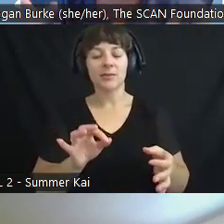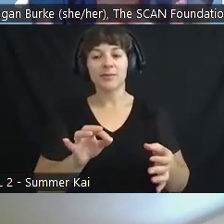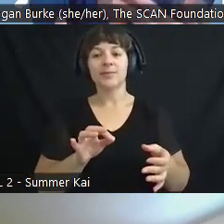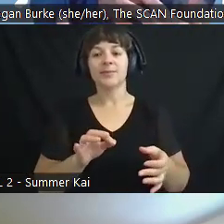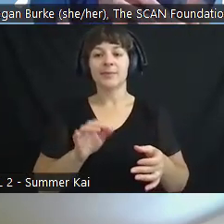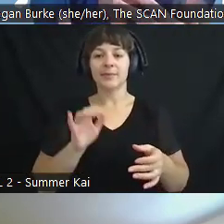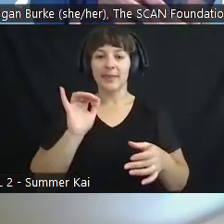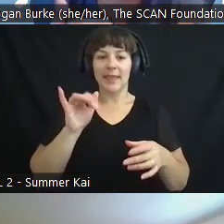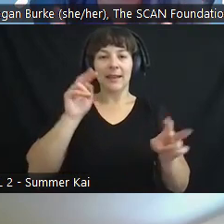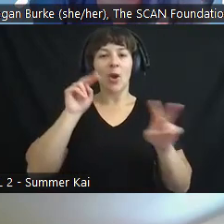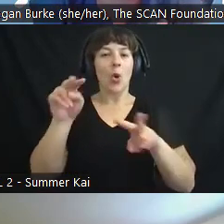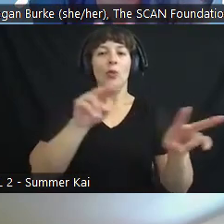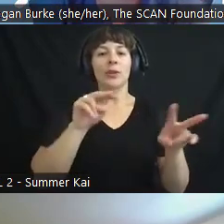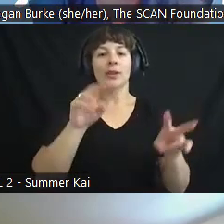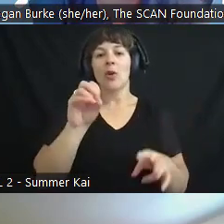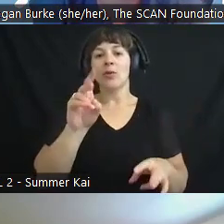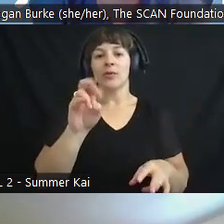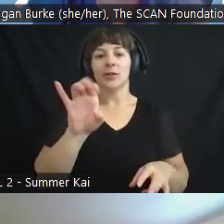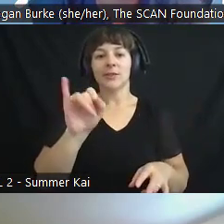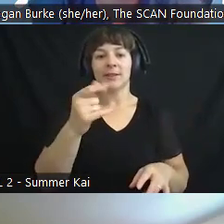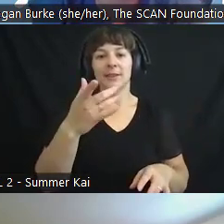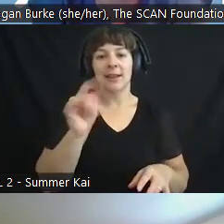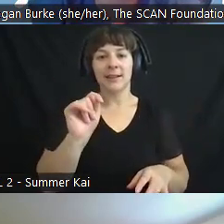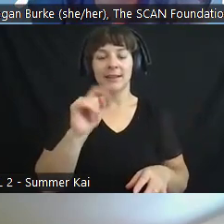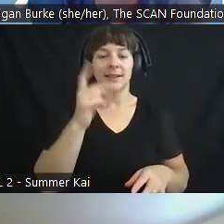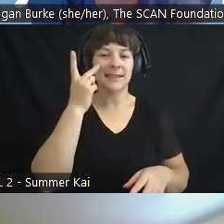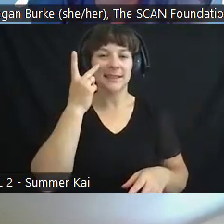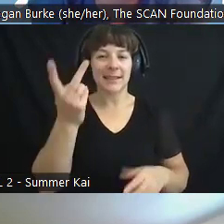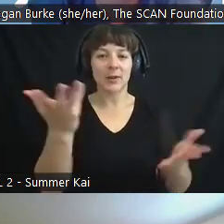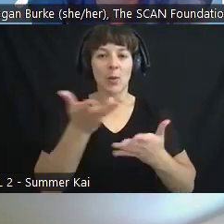that oversight and what that engagement really looks like.